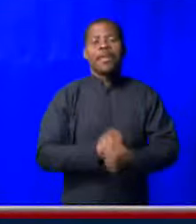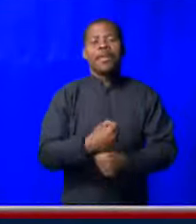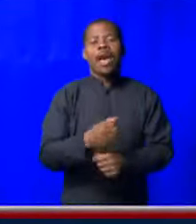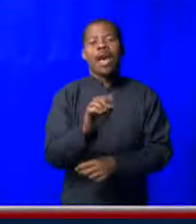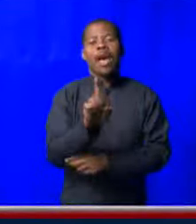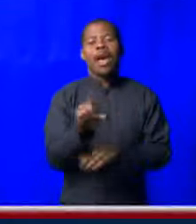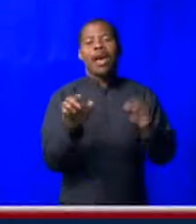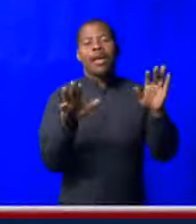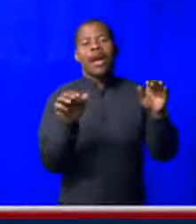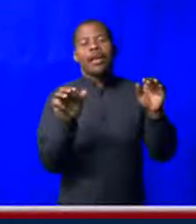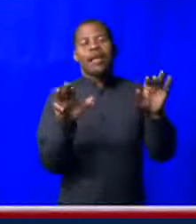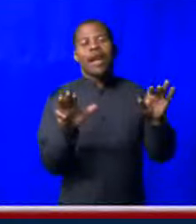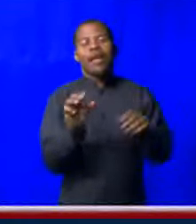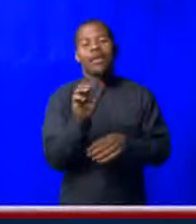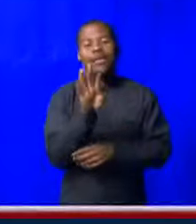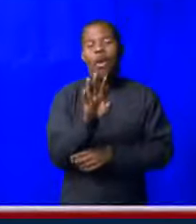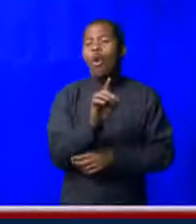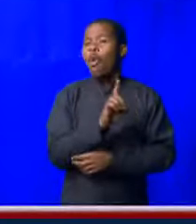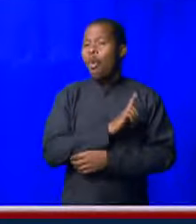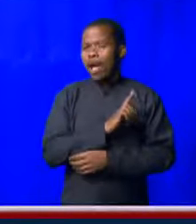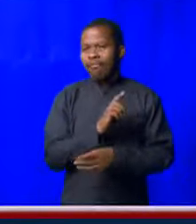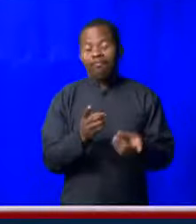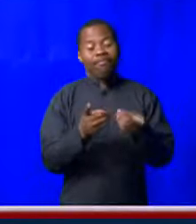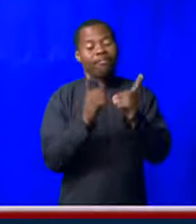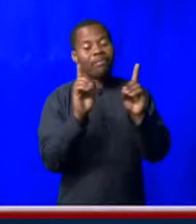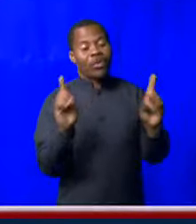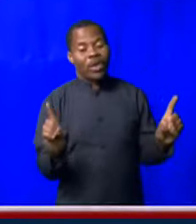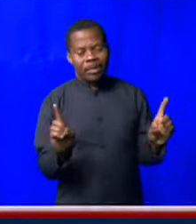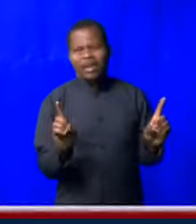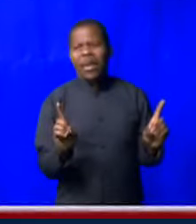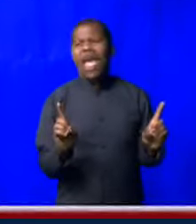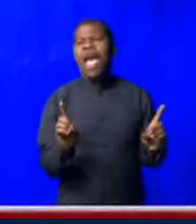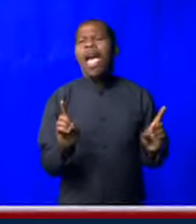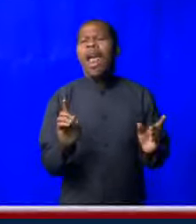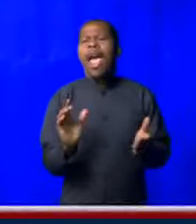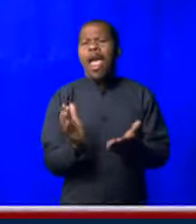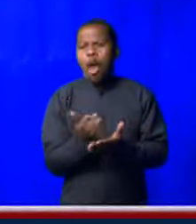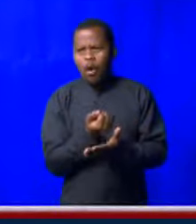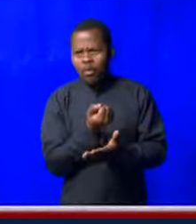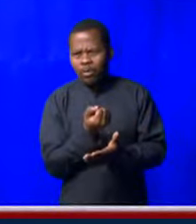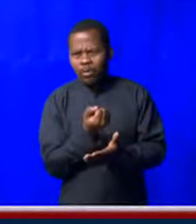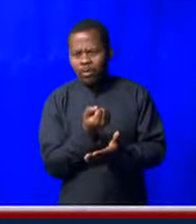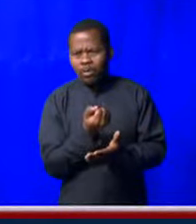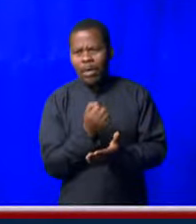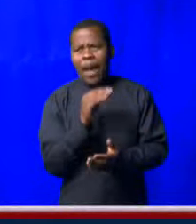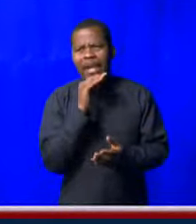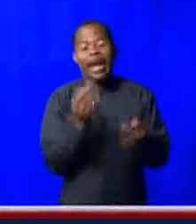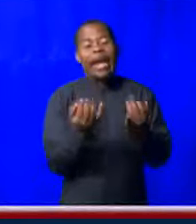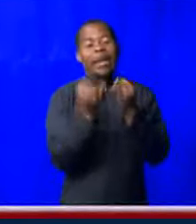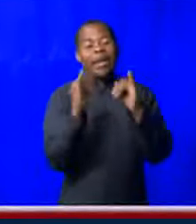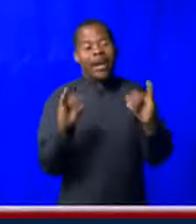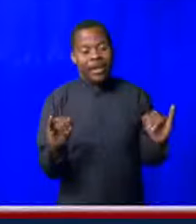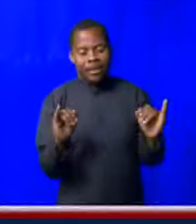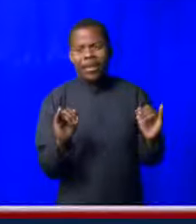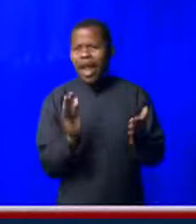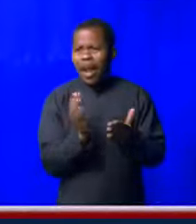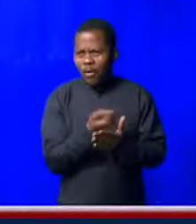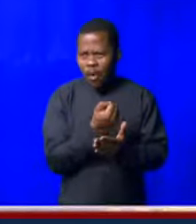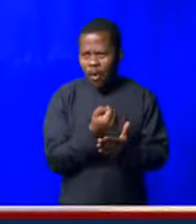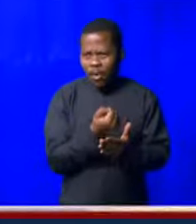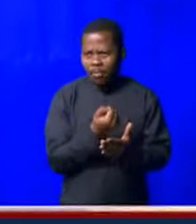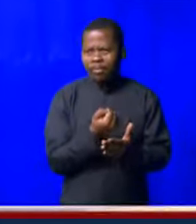leli live lithole inkululeko uhulumende we-apartheid. Ngemuva kolukhetho lweminyaka